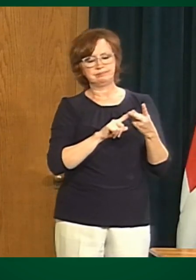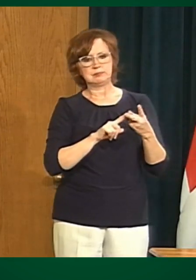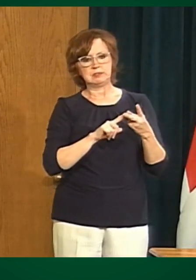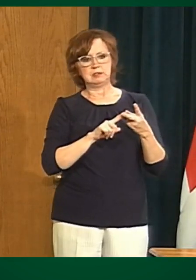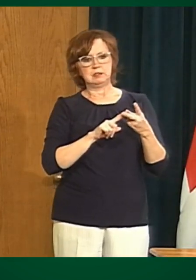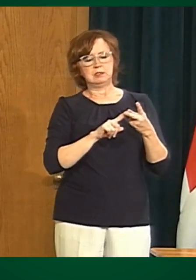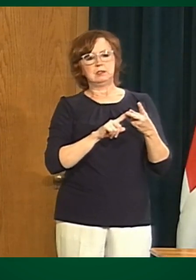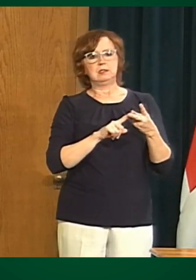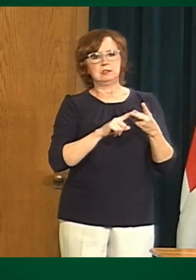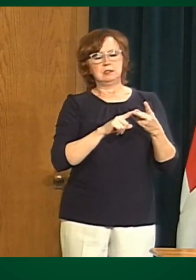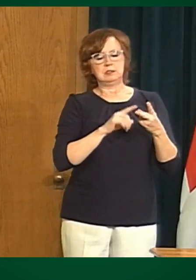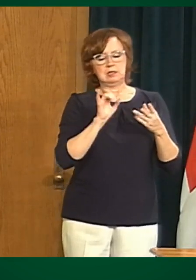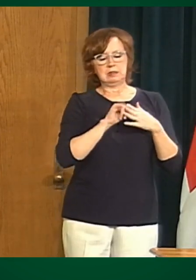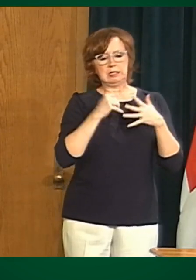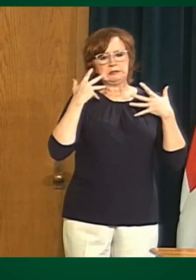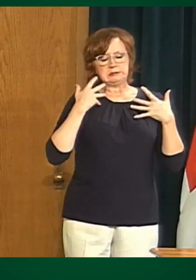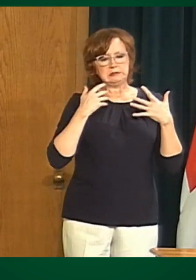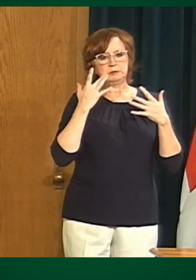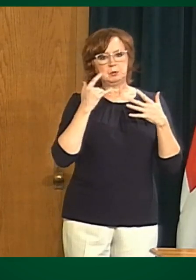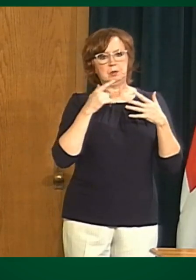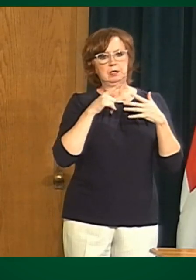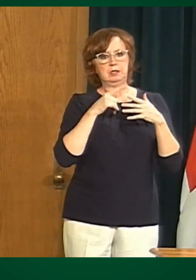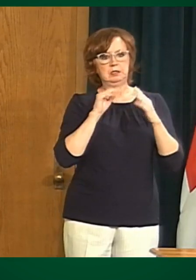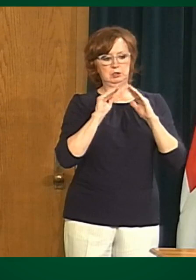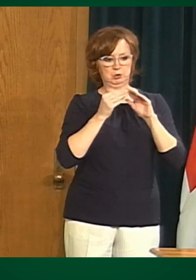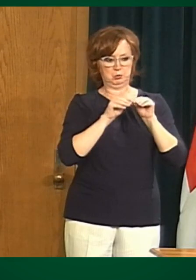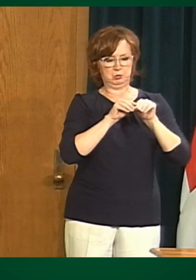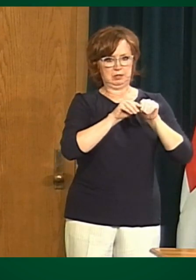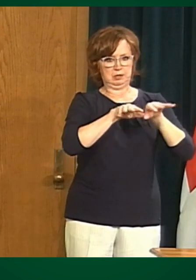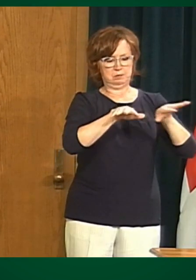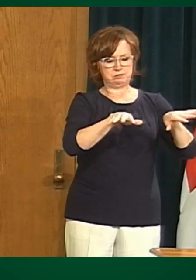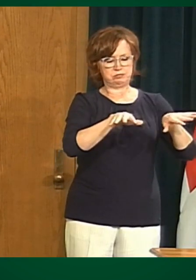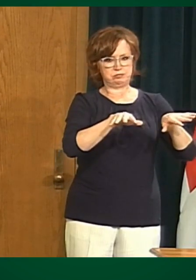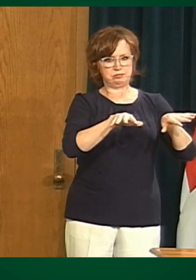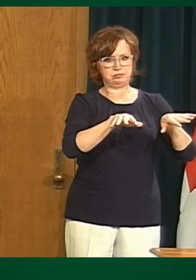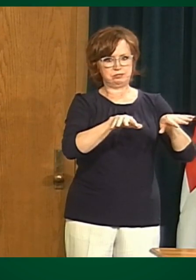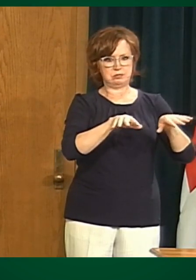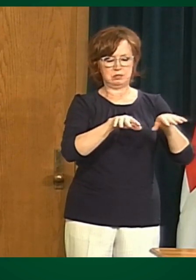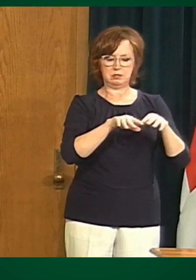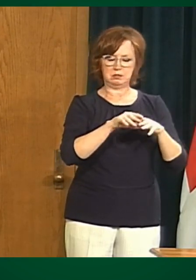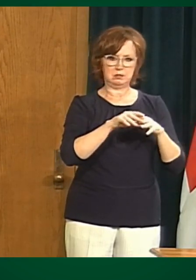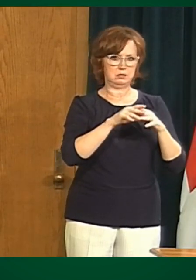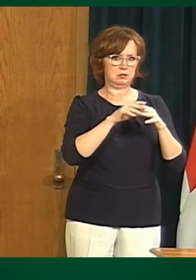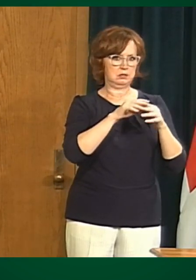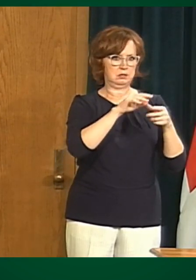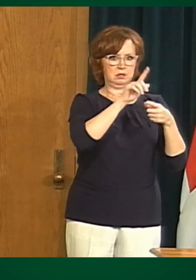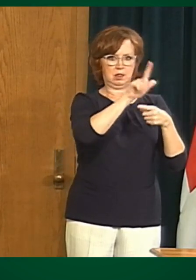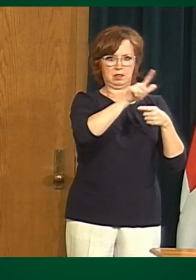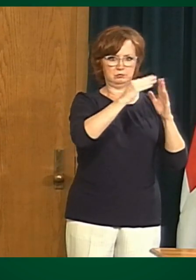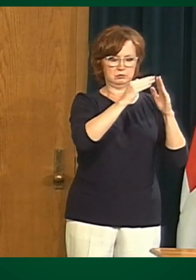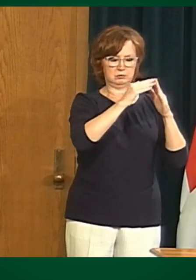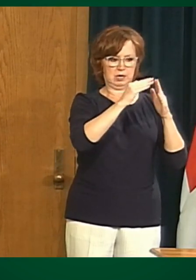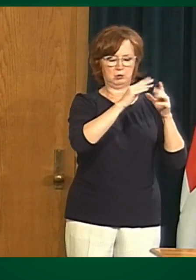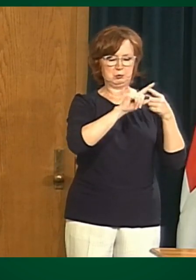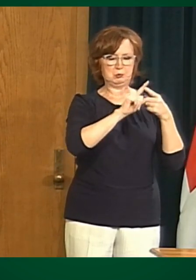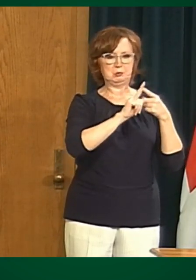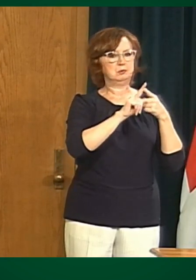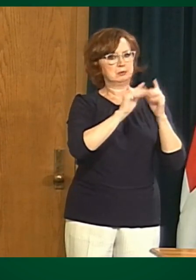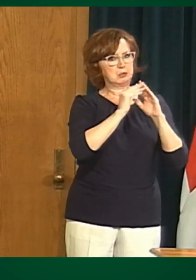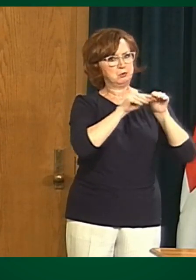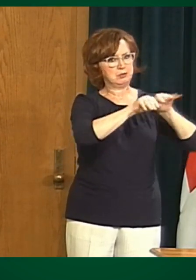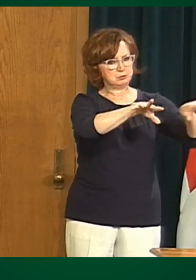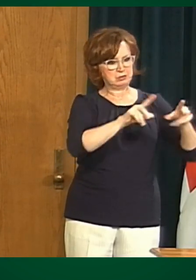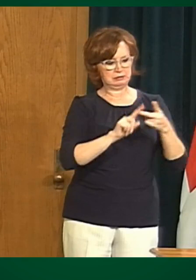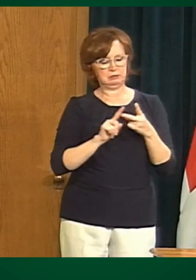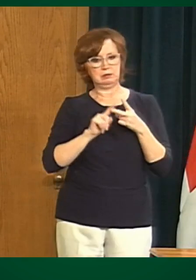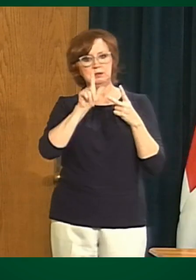outbreak, which is, there's a lot of effort being done to control that. And in Lloydminster, there have been